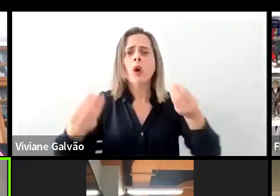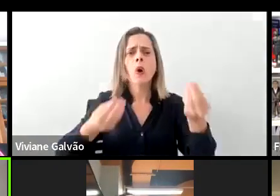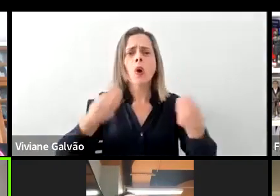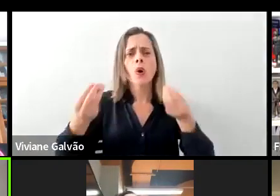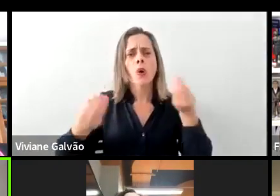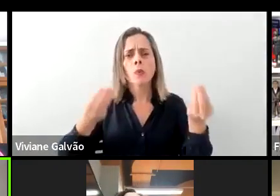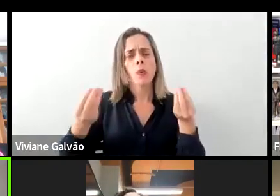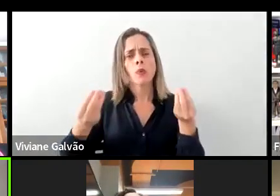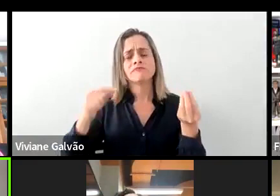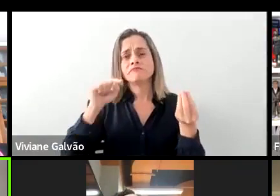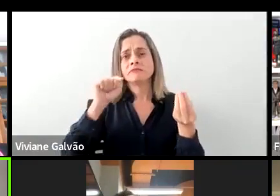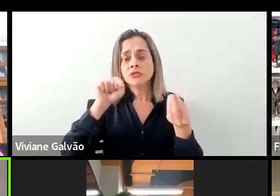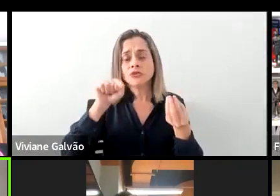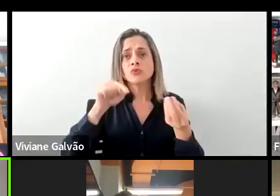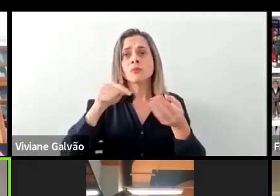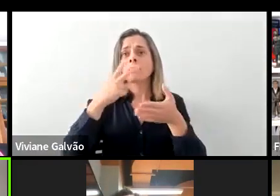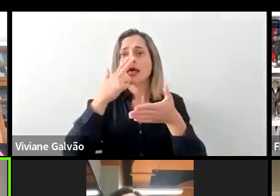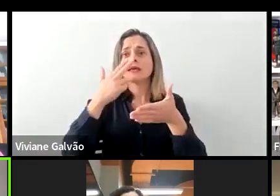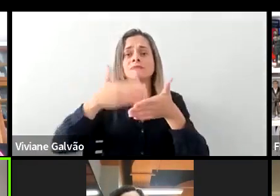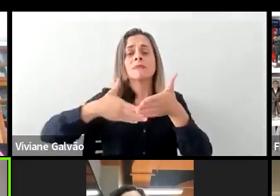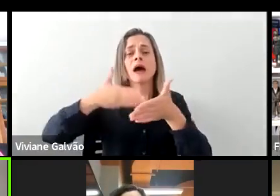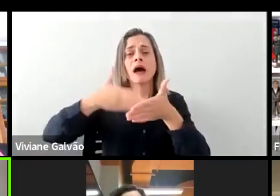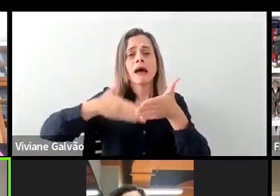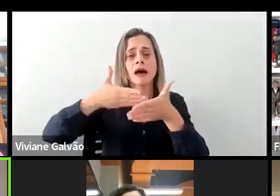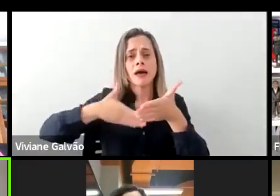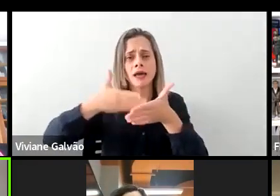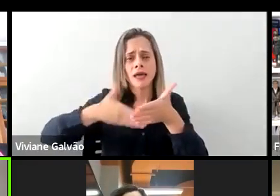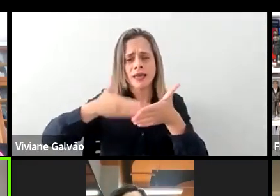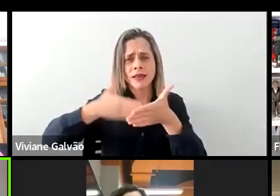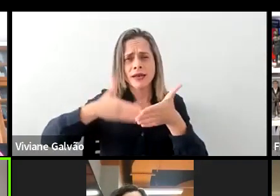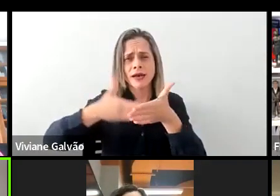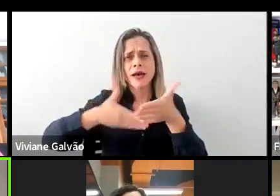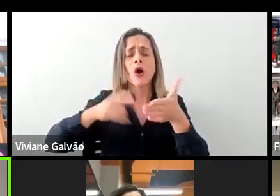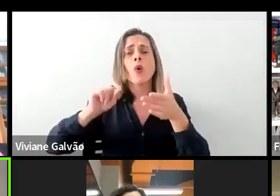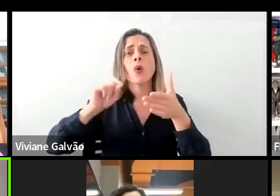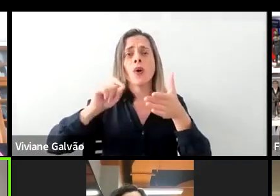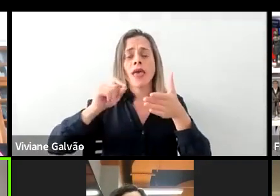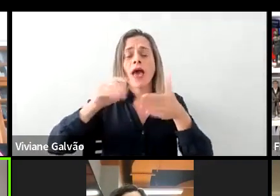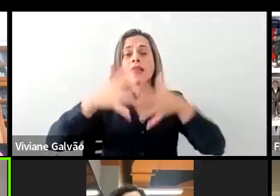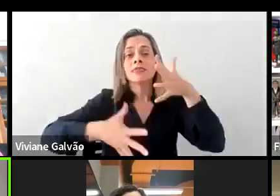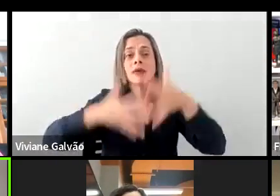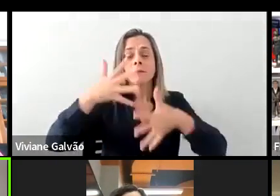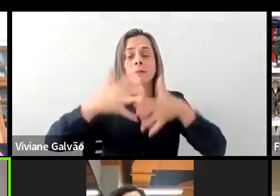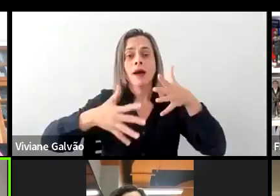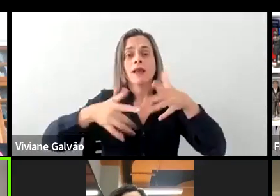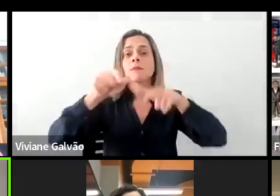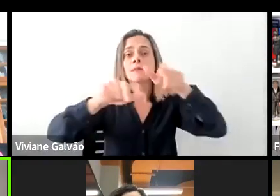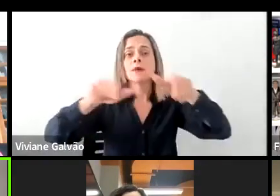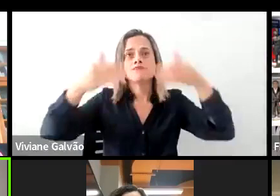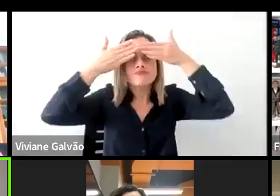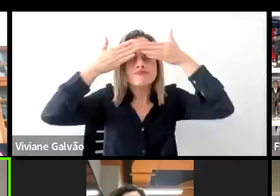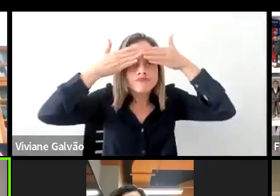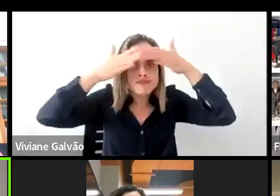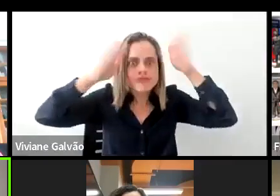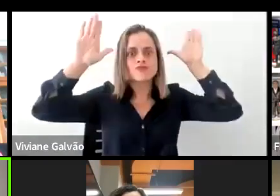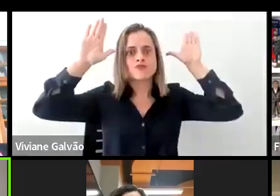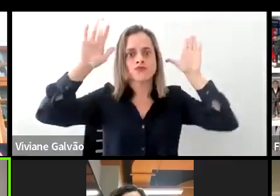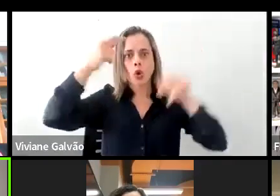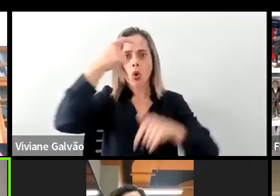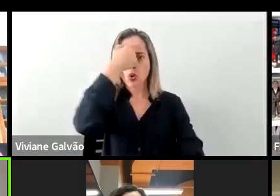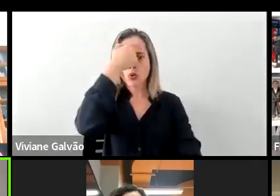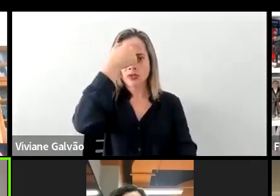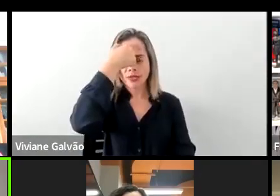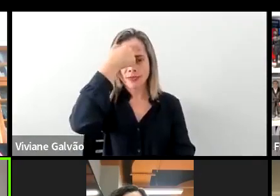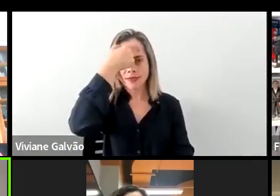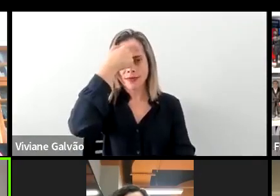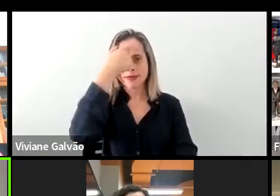to the development of that class consciousness and that community consciousness, which is necessary